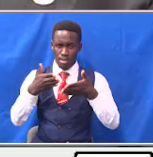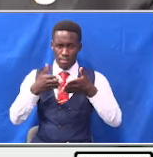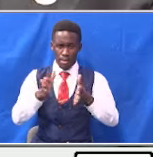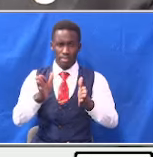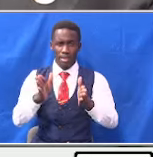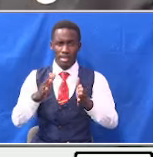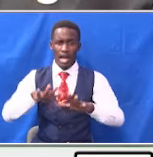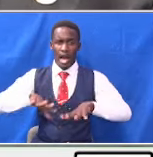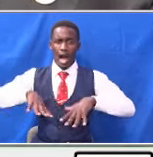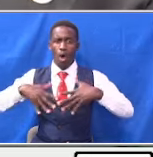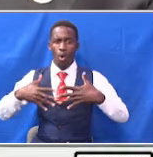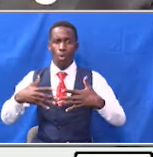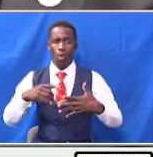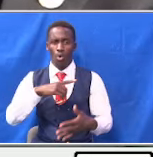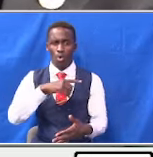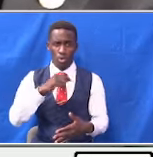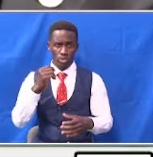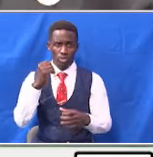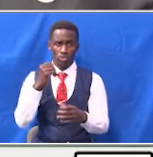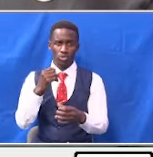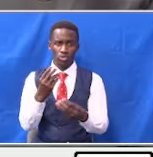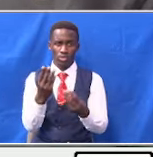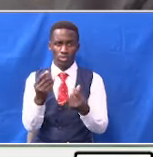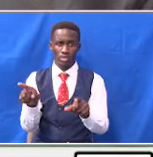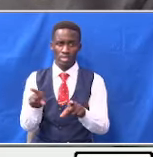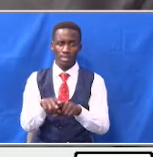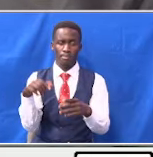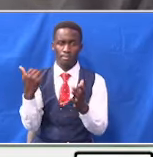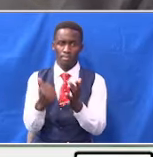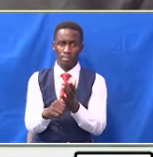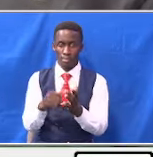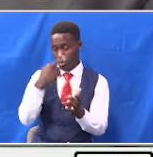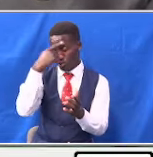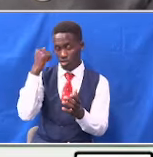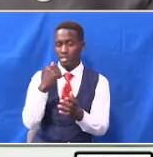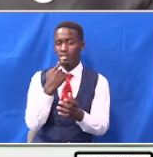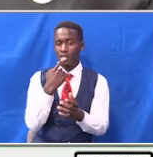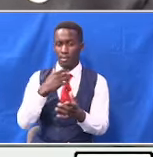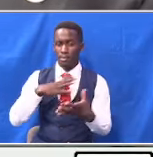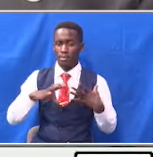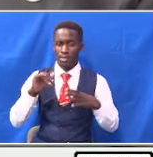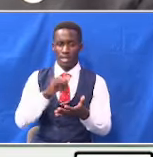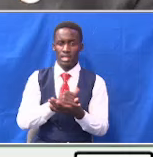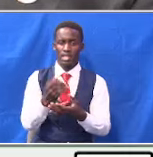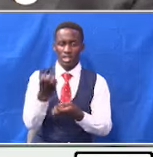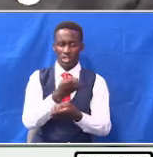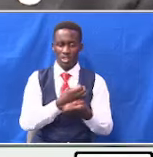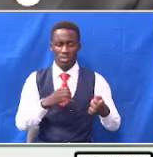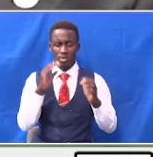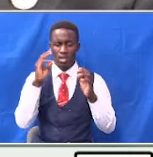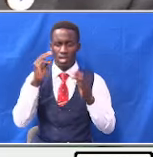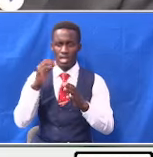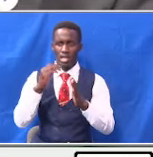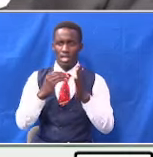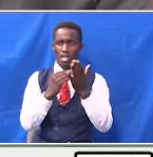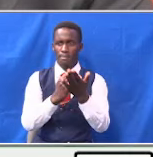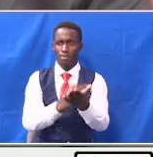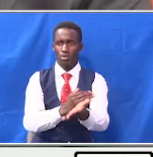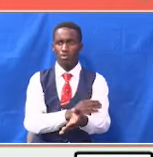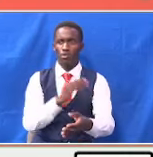how he's going to handle this issue. Because telling people that the economy is going to improve as